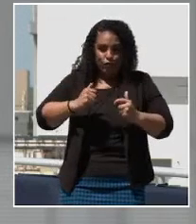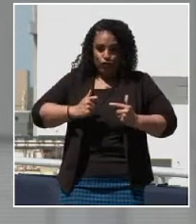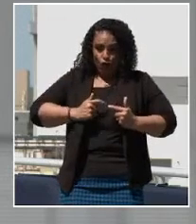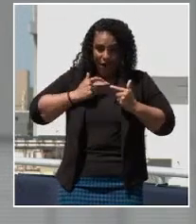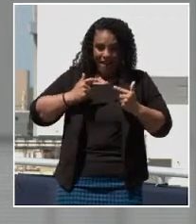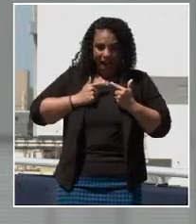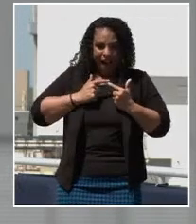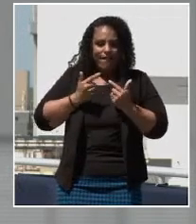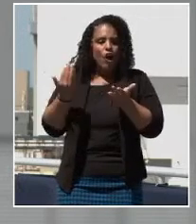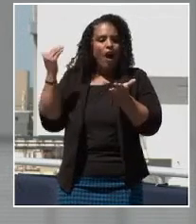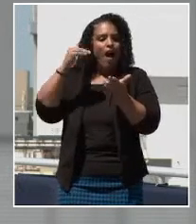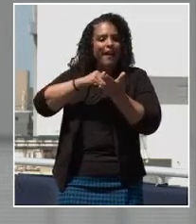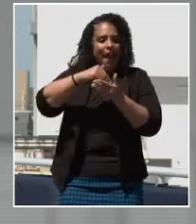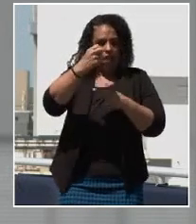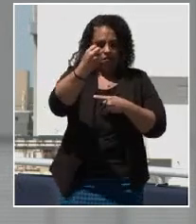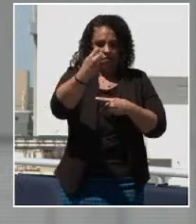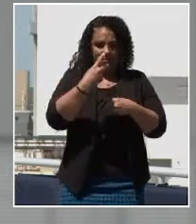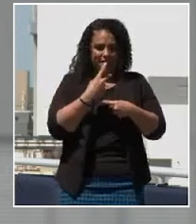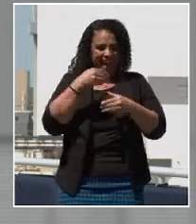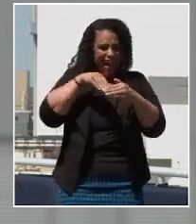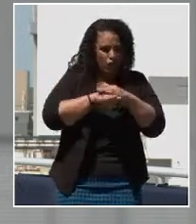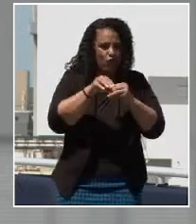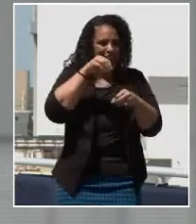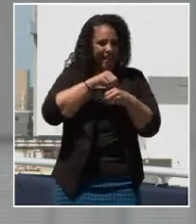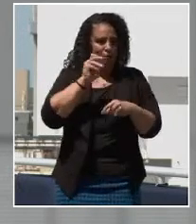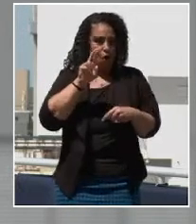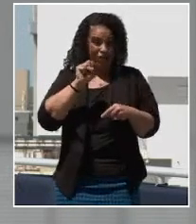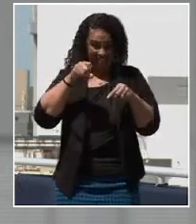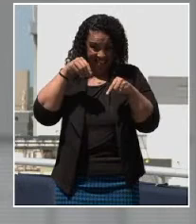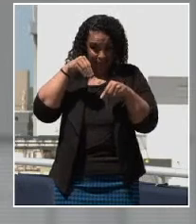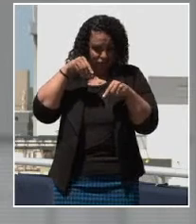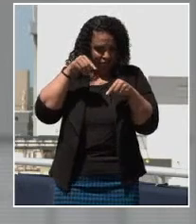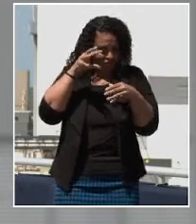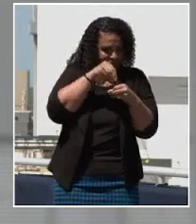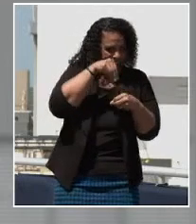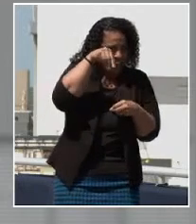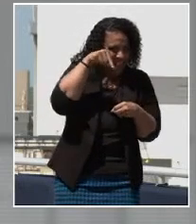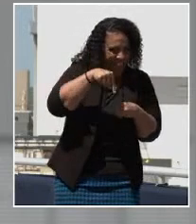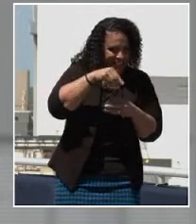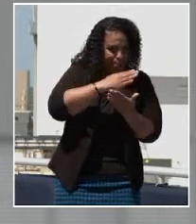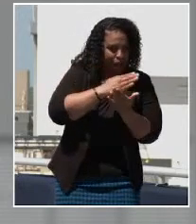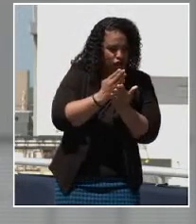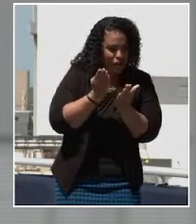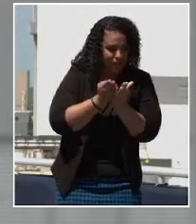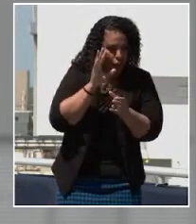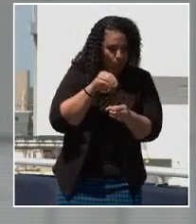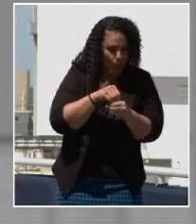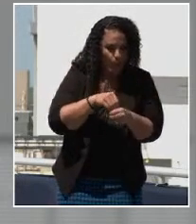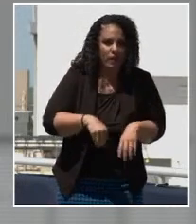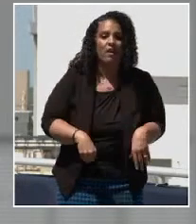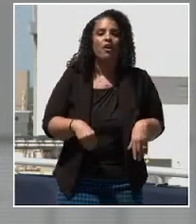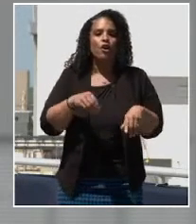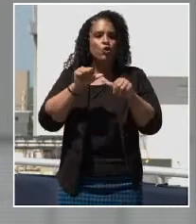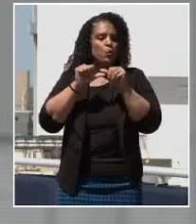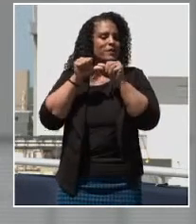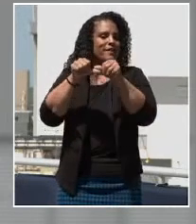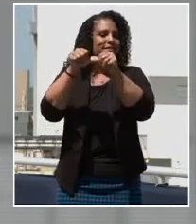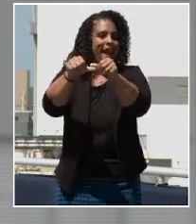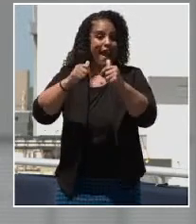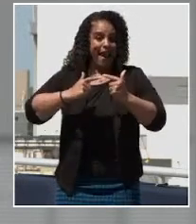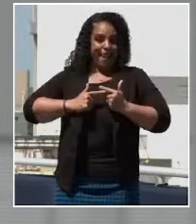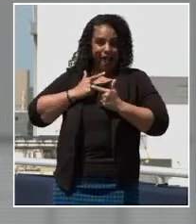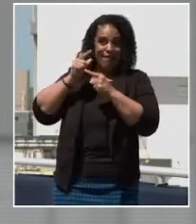on Mars it's in this budget s to sustain life on the